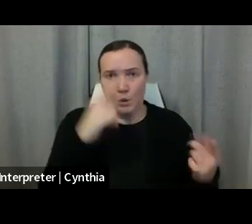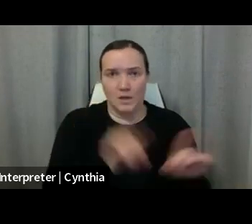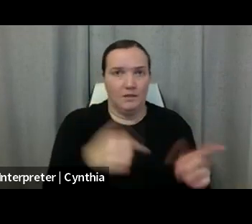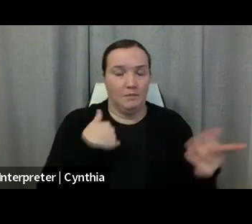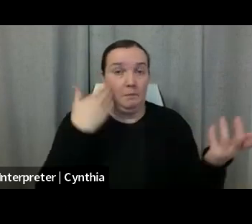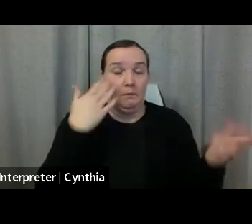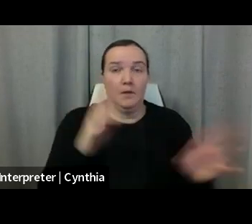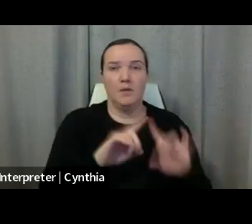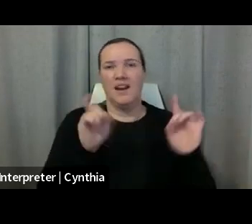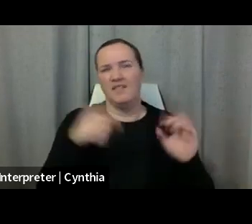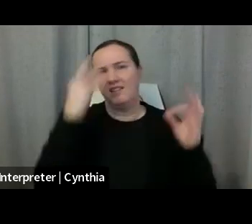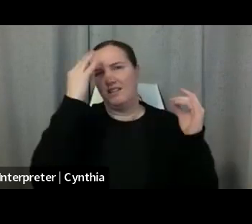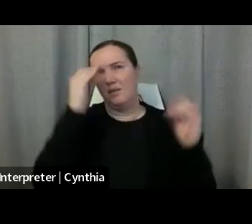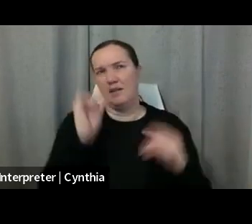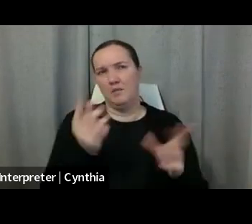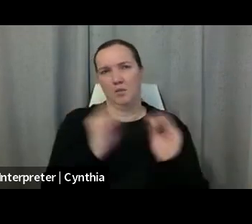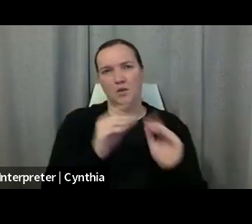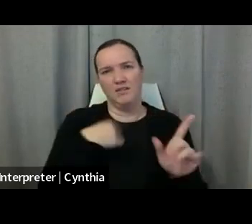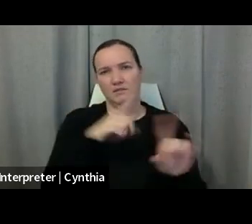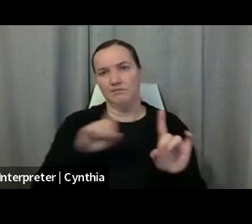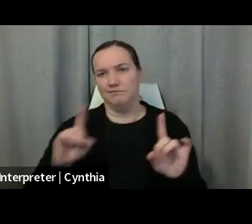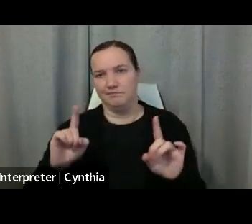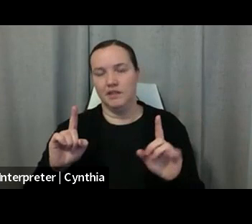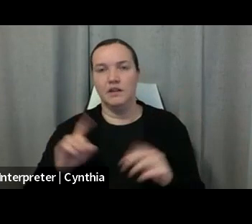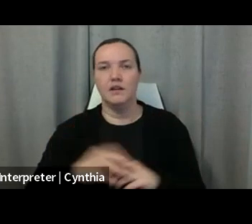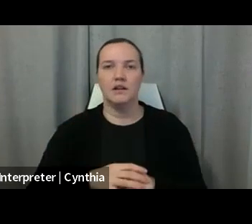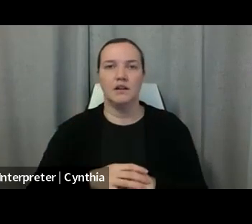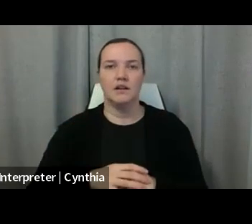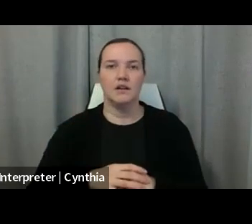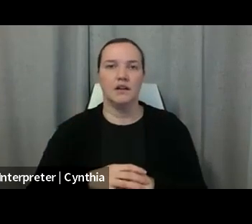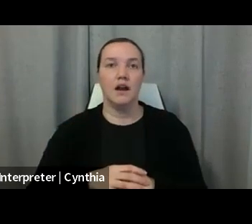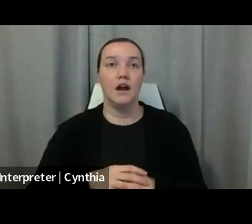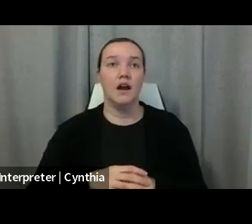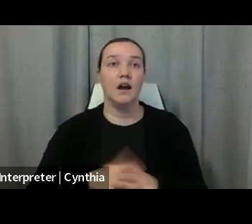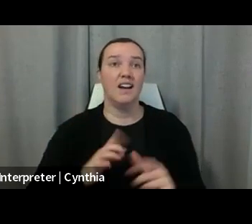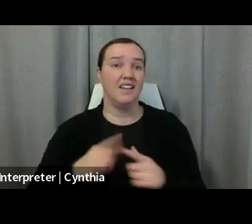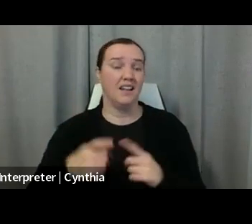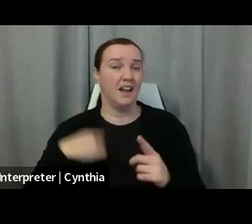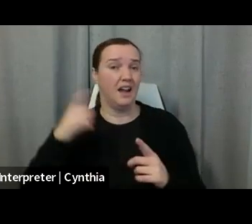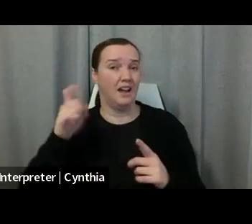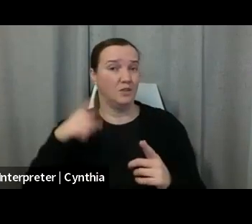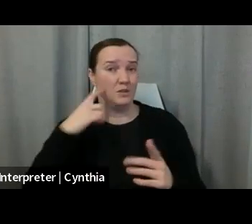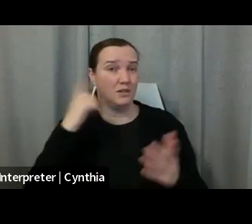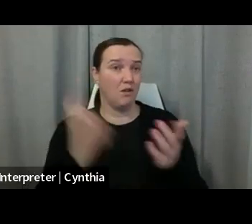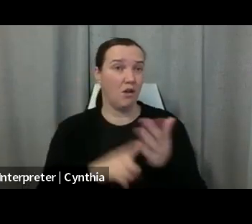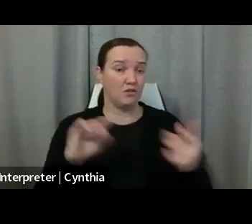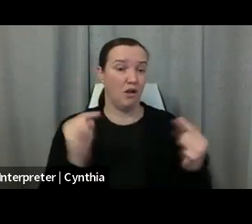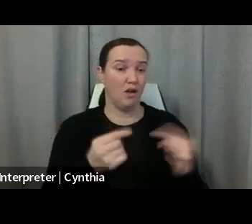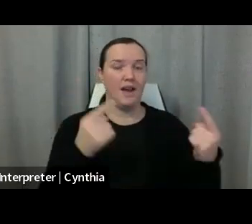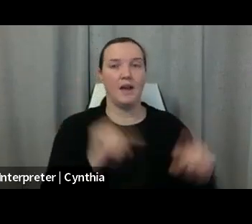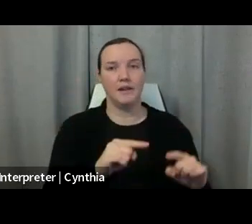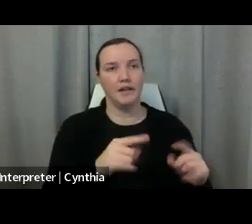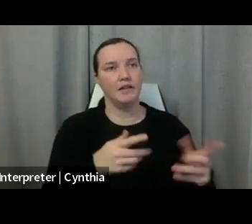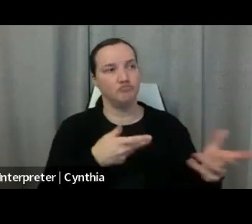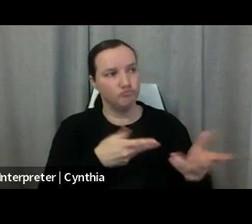but I need to think about this and step away. And then to be ready to acknowledge the harm done and to do the repair that's necessary,